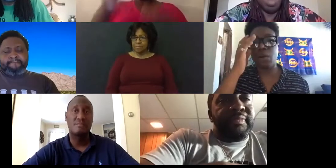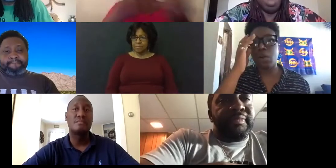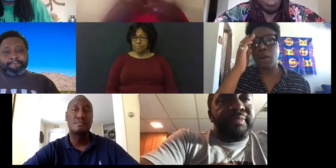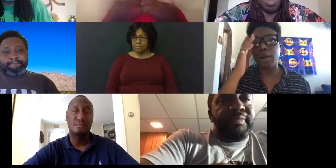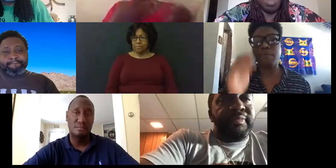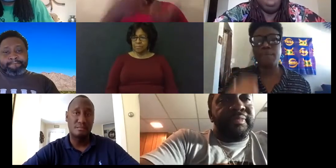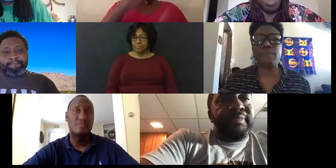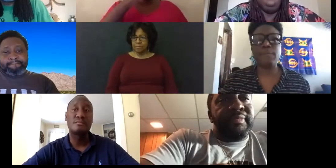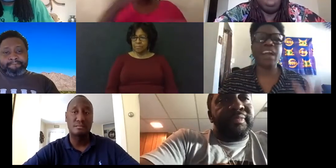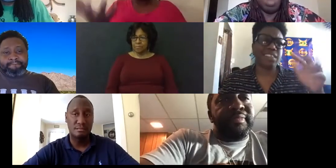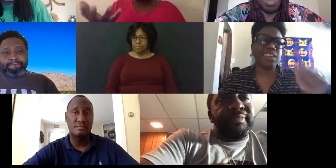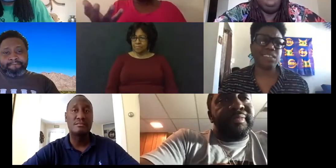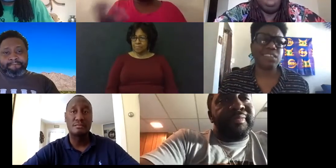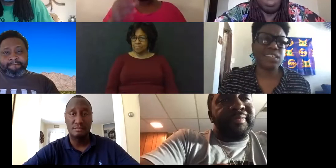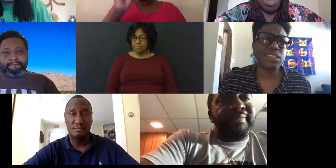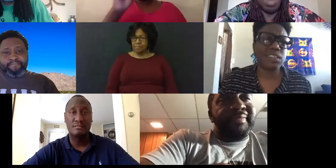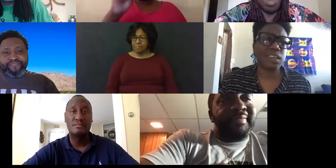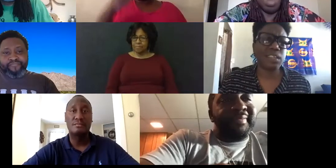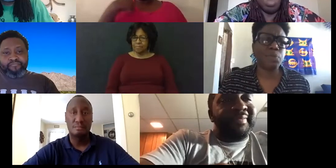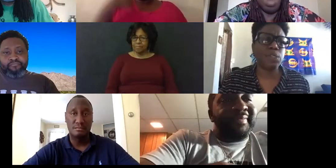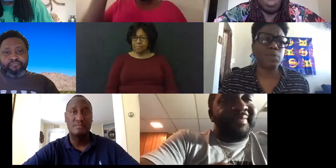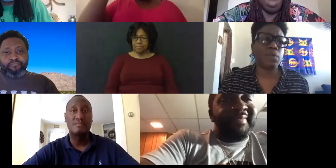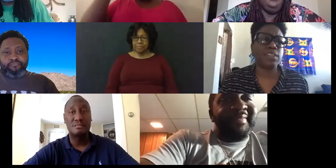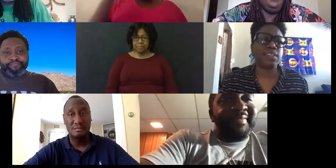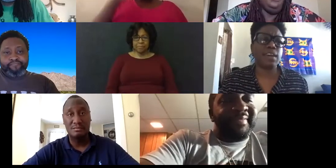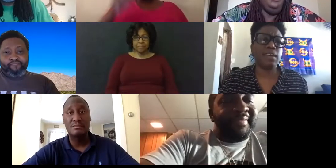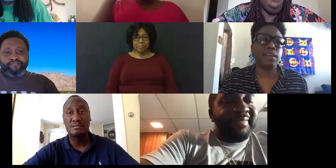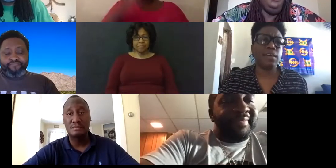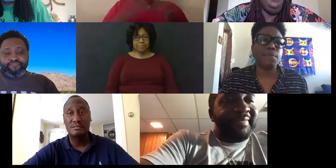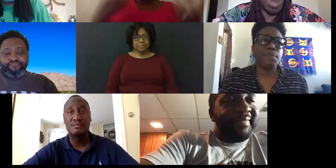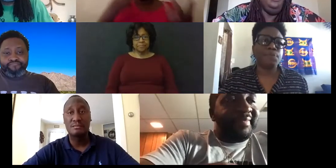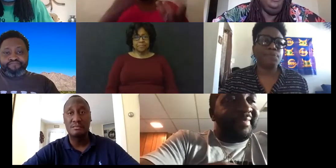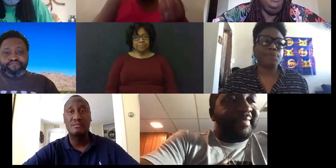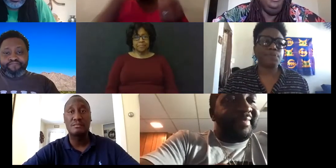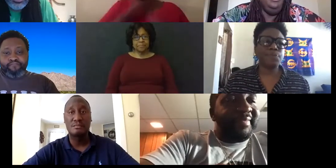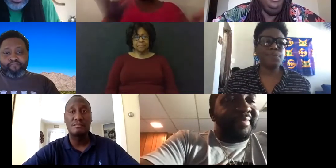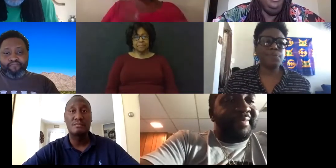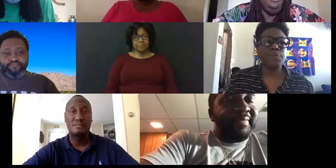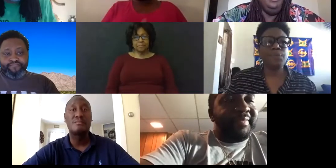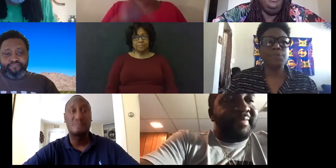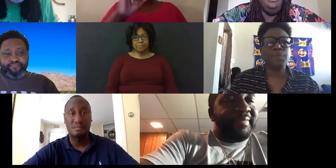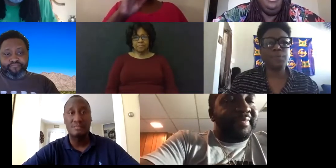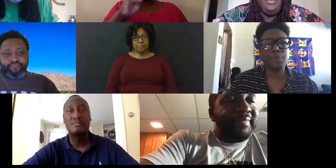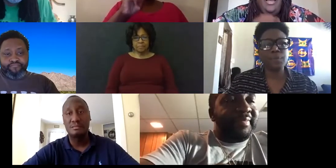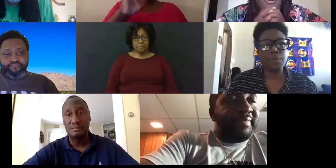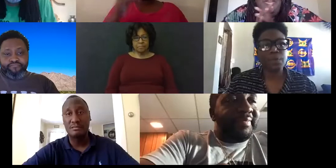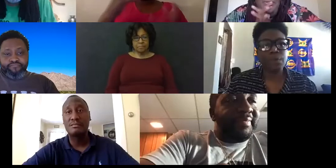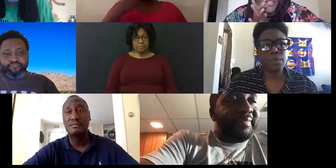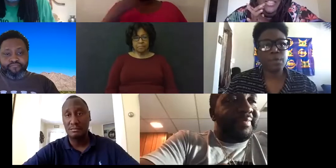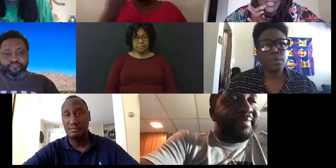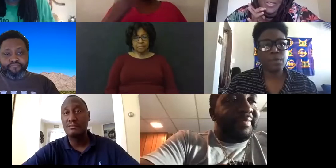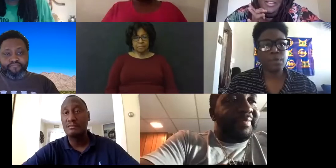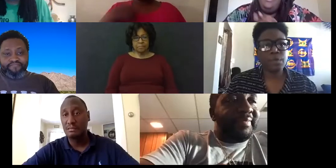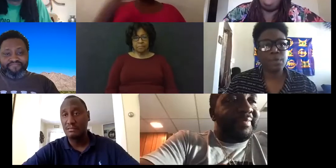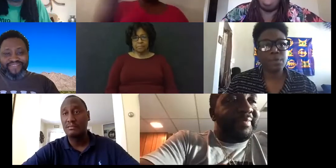So, yeah, I think that's pretty much what I wanted to say. Imani, you wanted to say something? I always want to